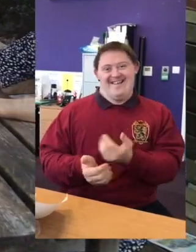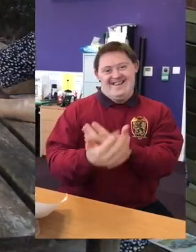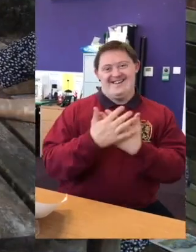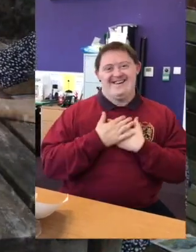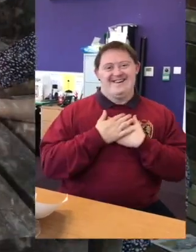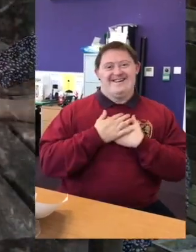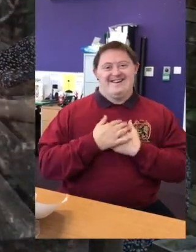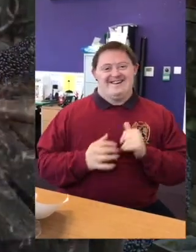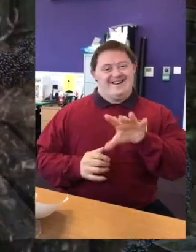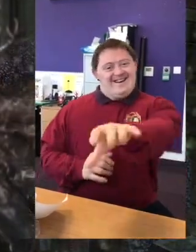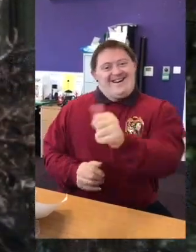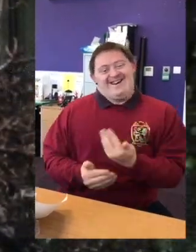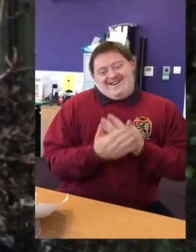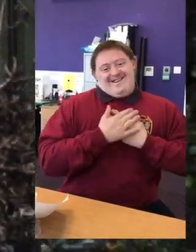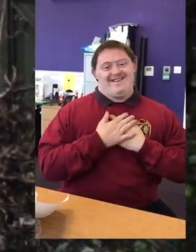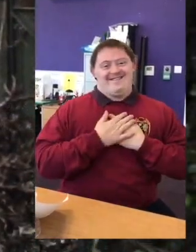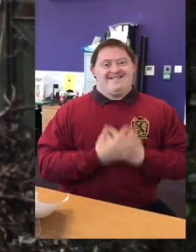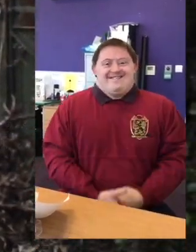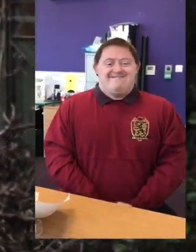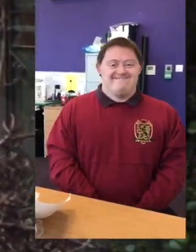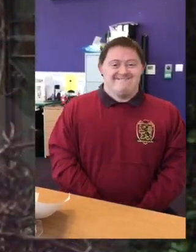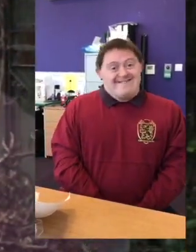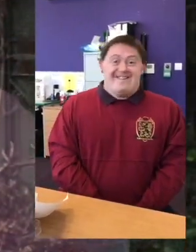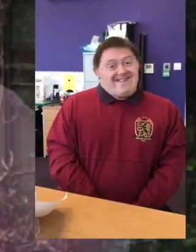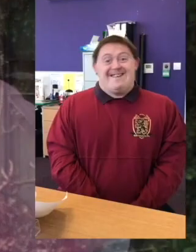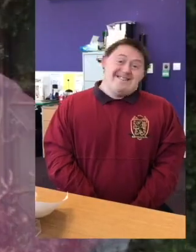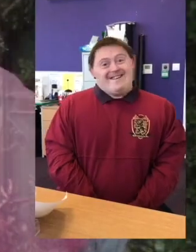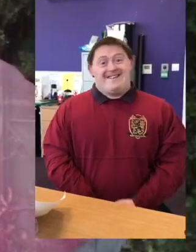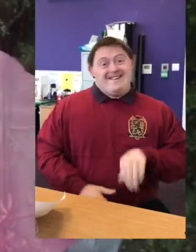breath, take a breath, take a breath.